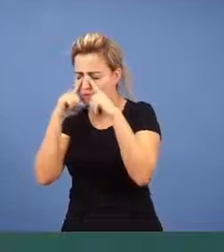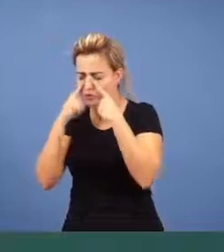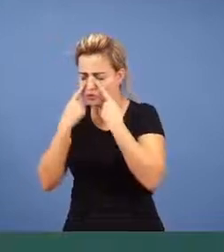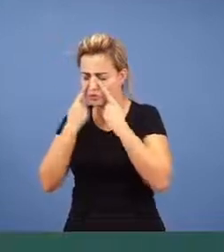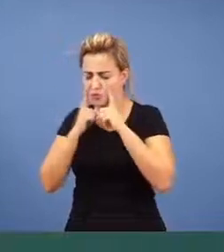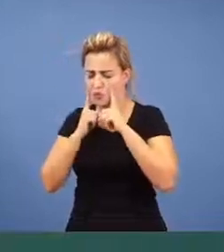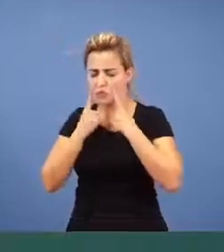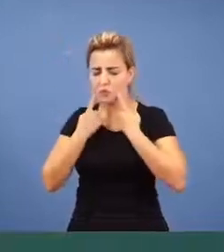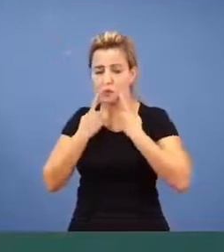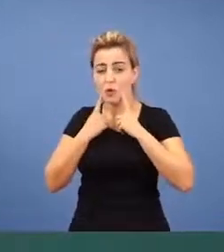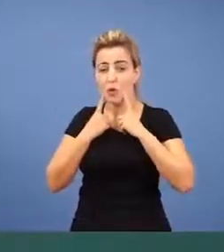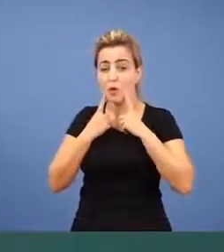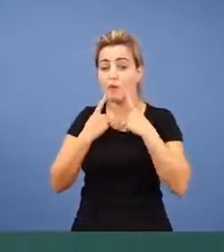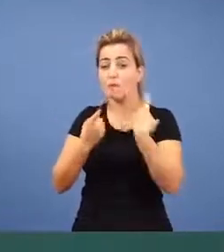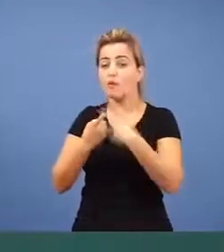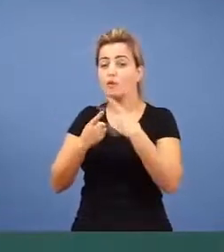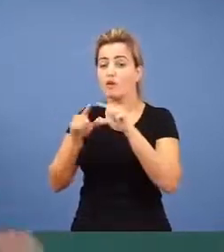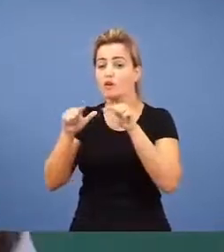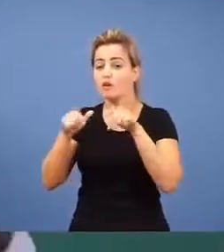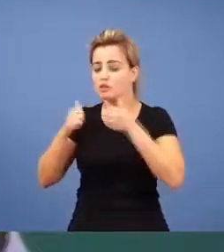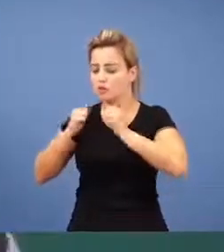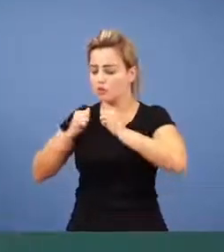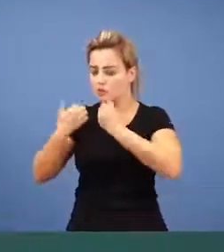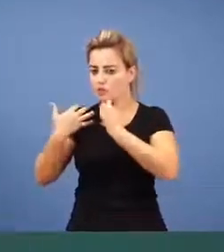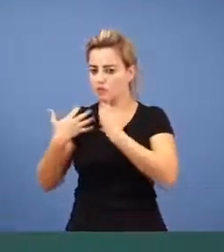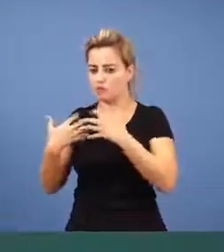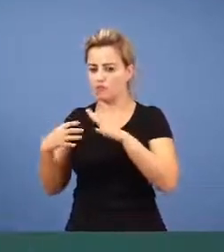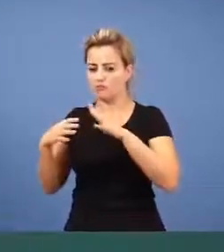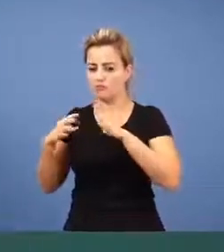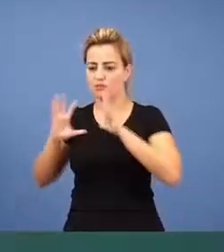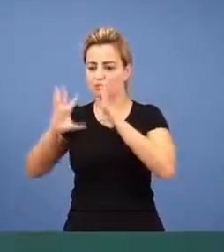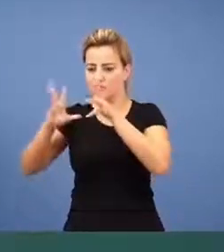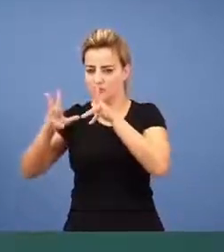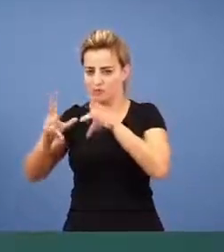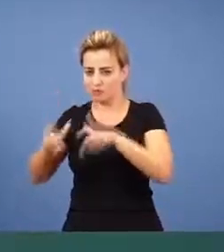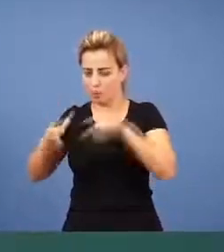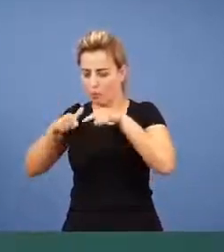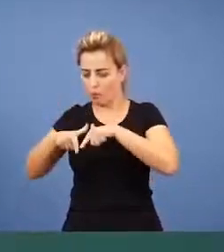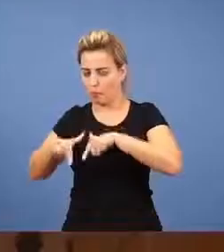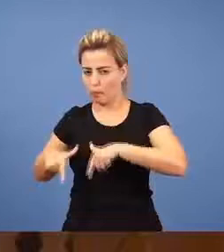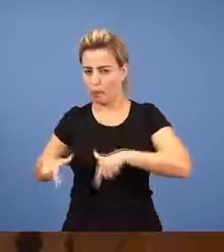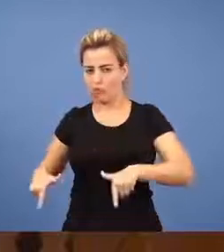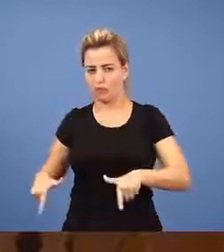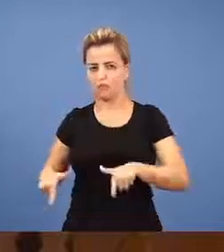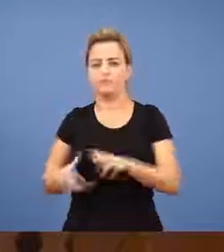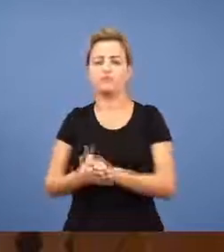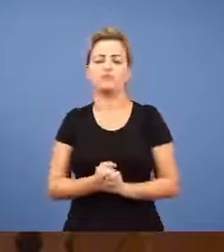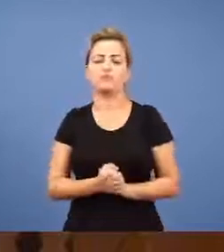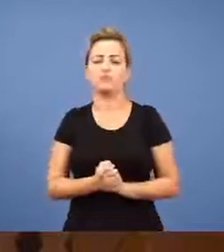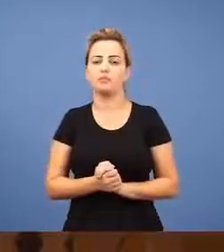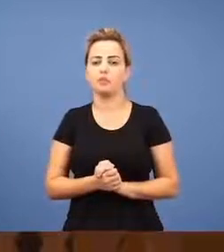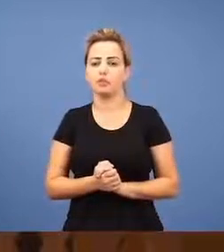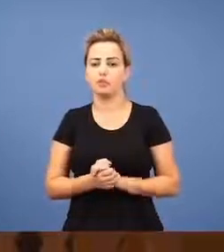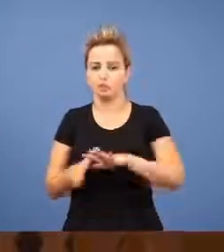our tears began to come down. It was a cleansing that was happening in our lives.